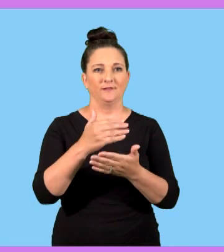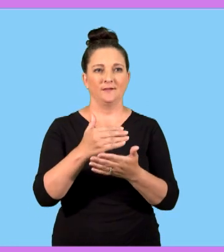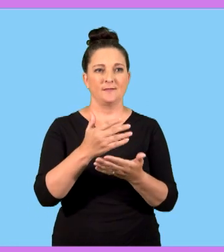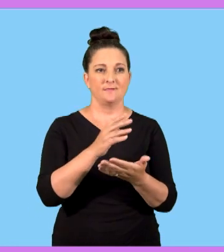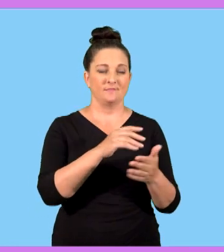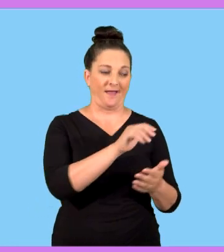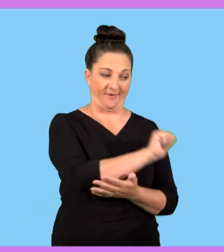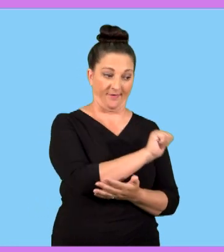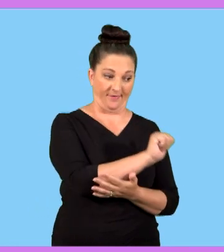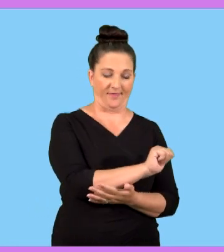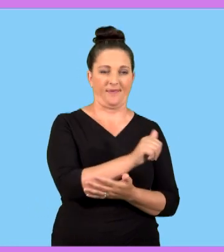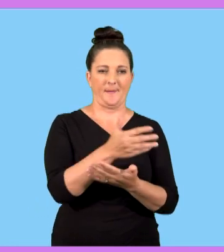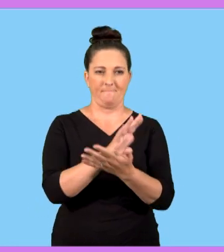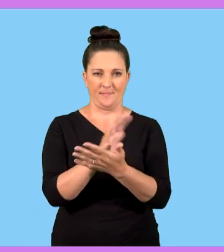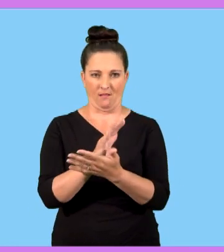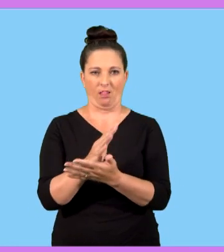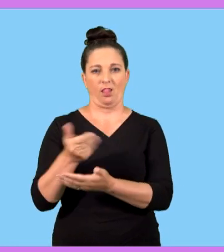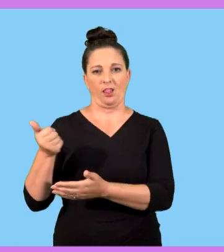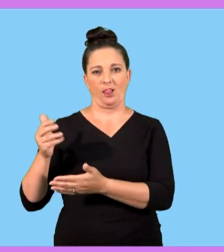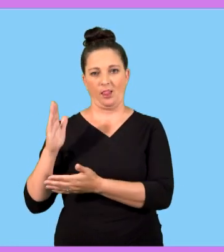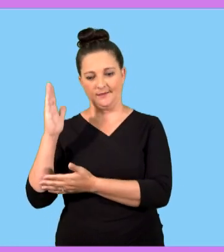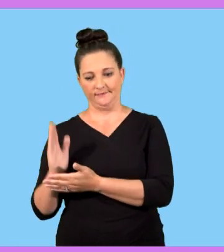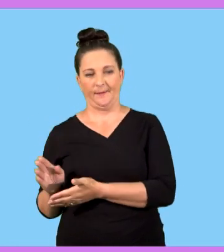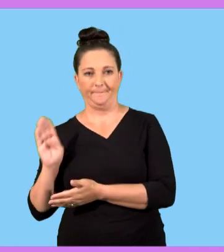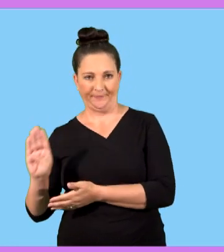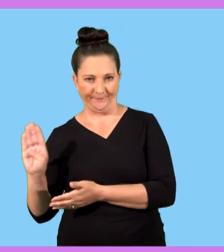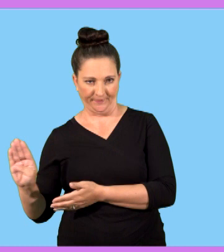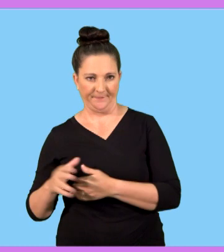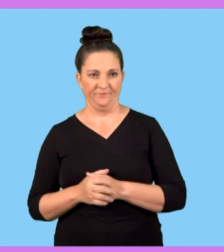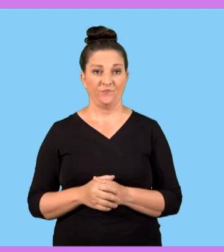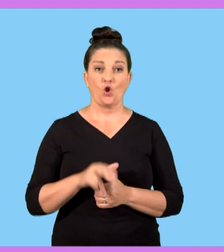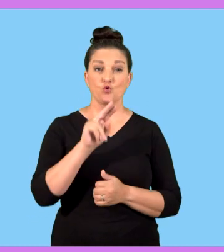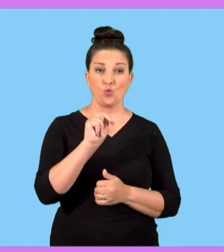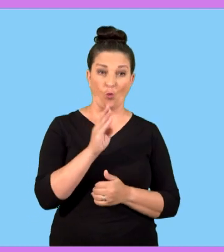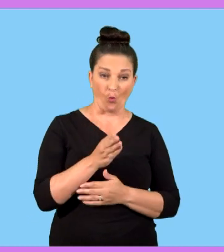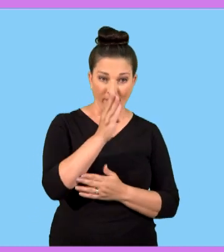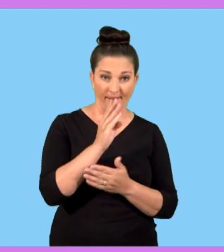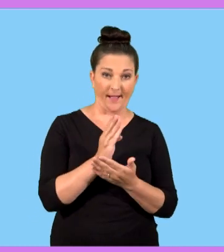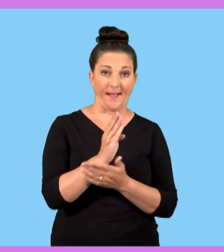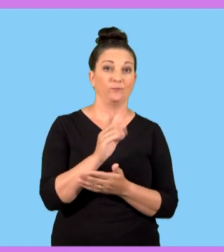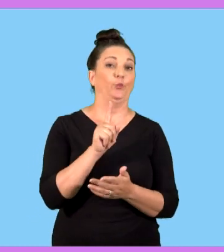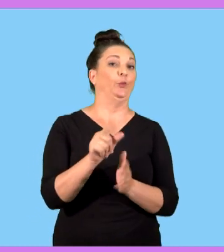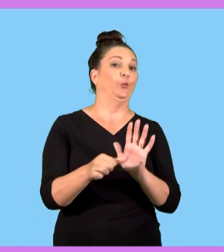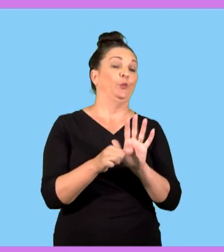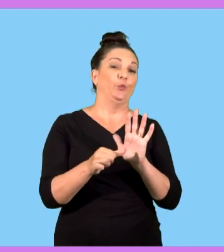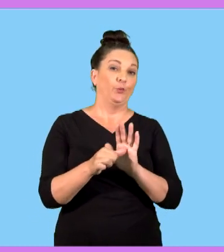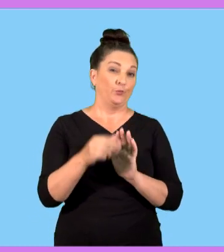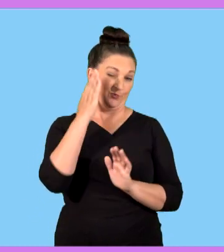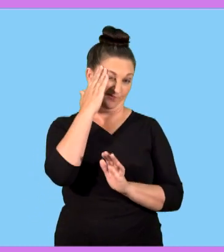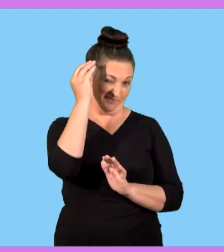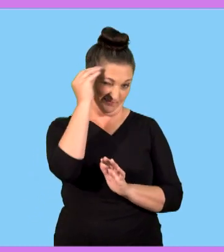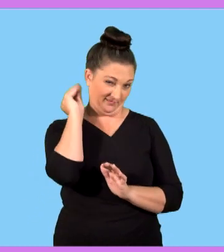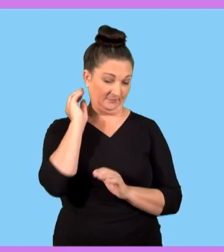have side AA as well as side BB. We can see there north is facing upwards as well. Very important to